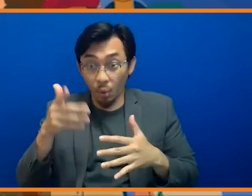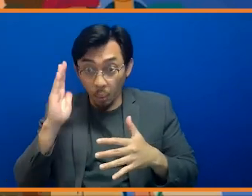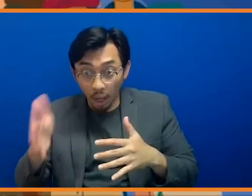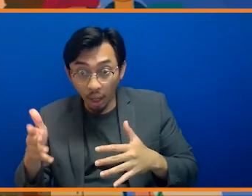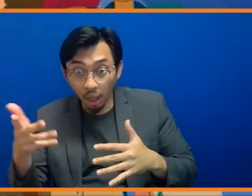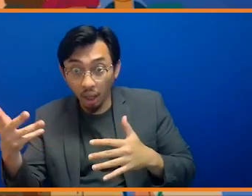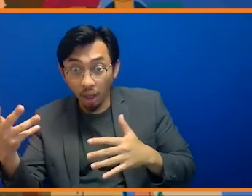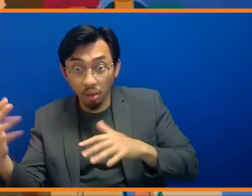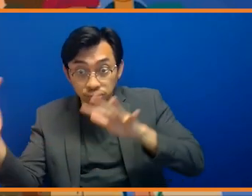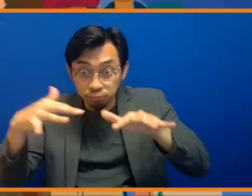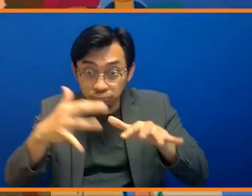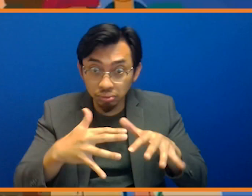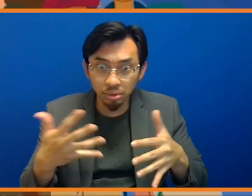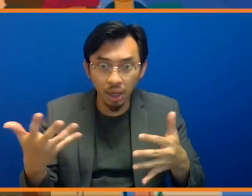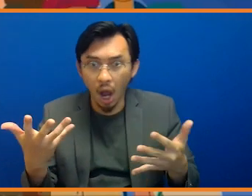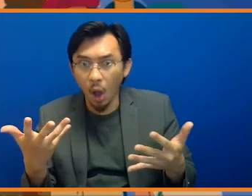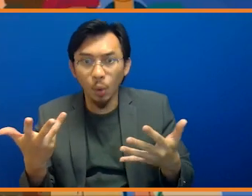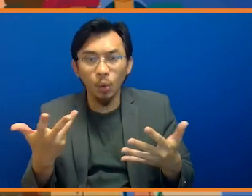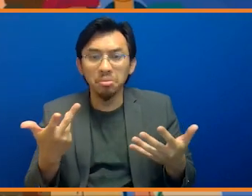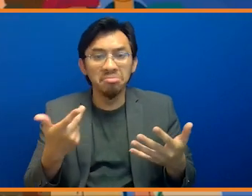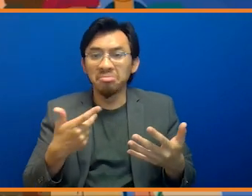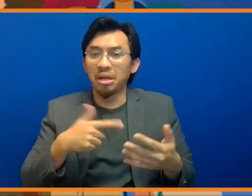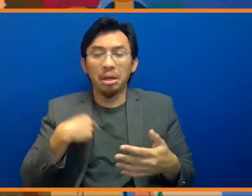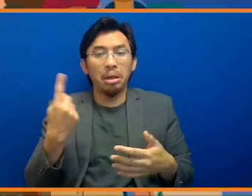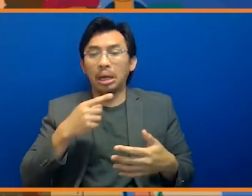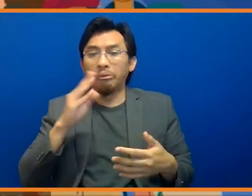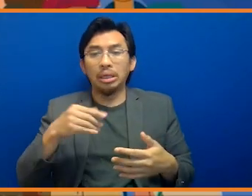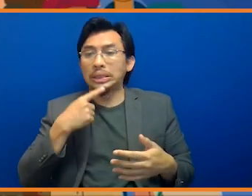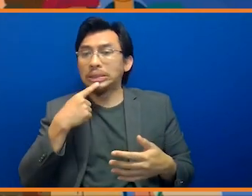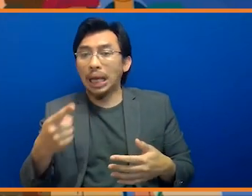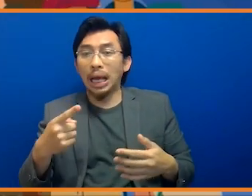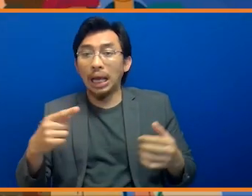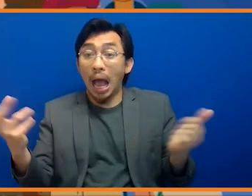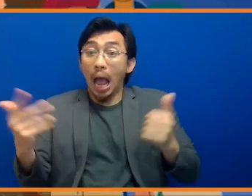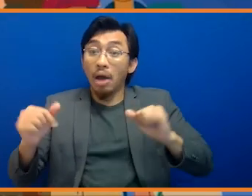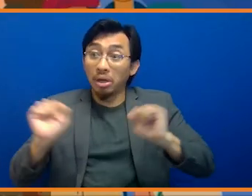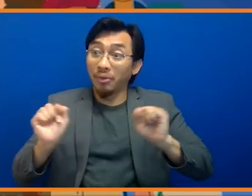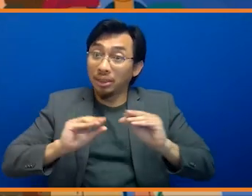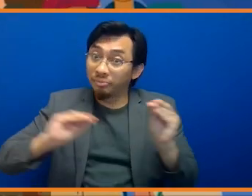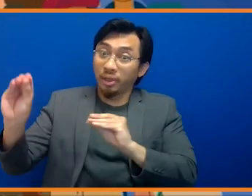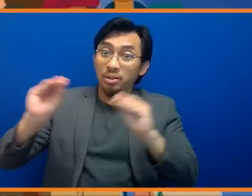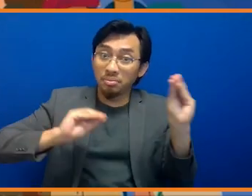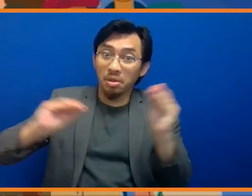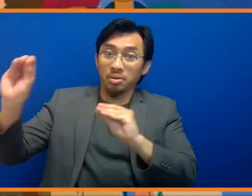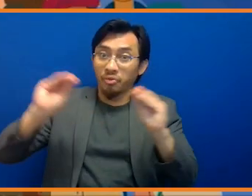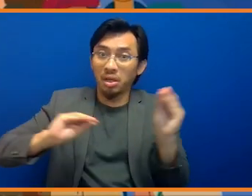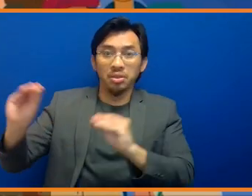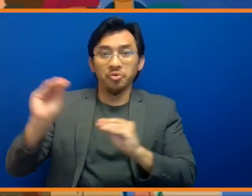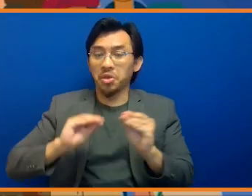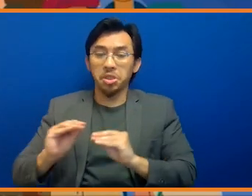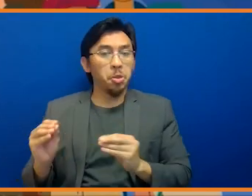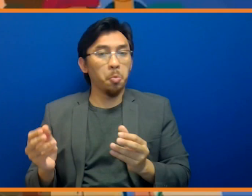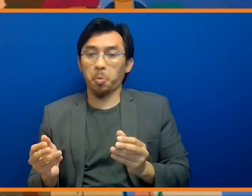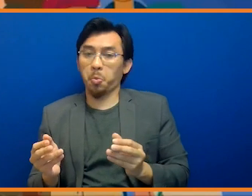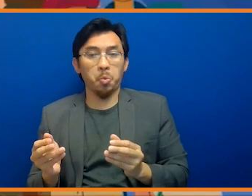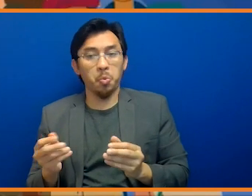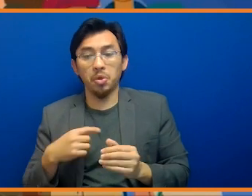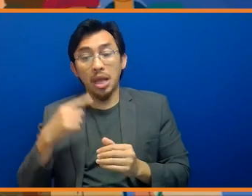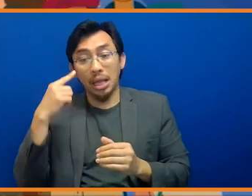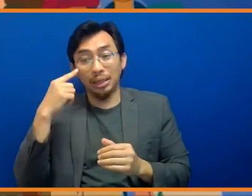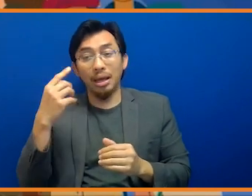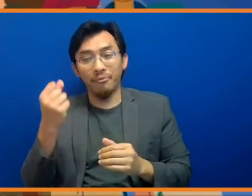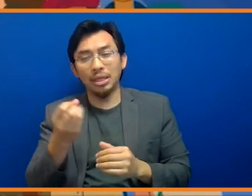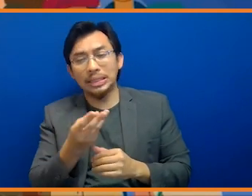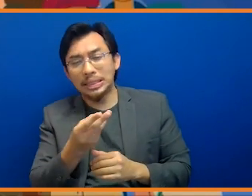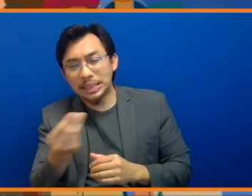so we never say to them, please quickly evacuate because we don't know. Yeah. So